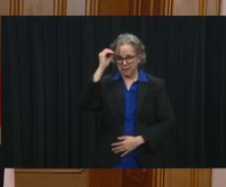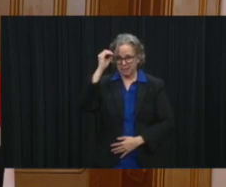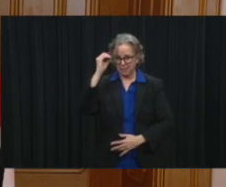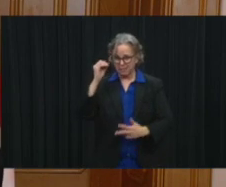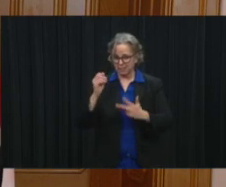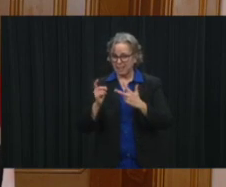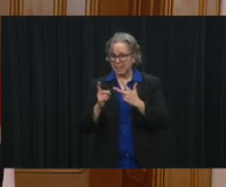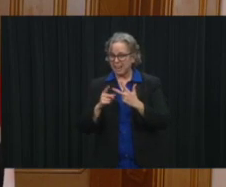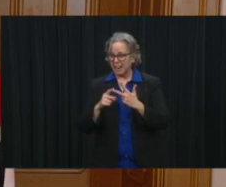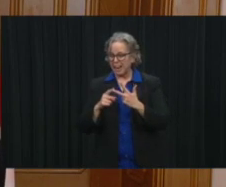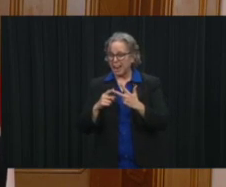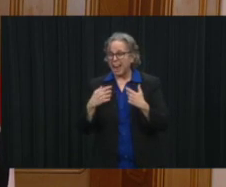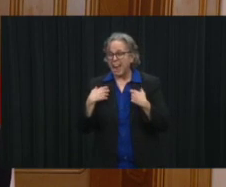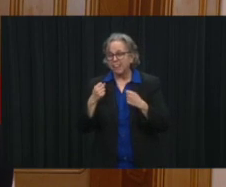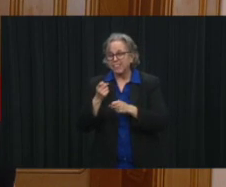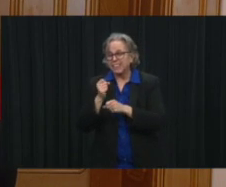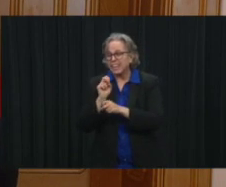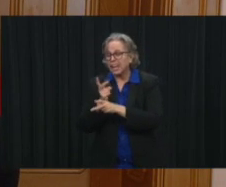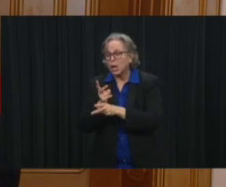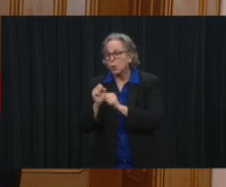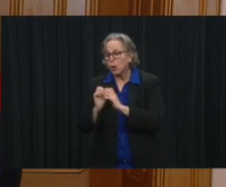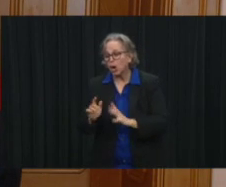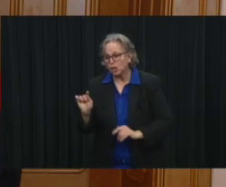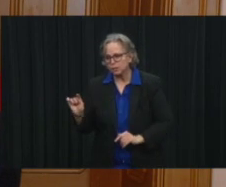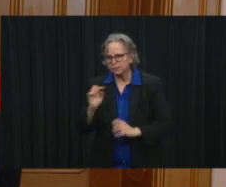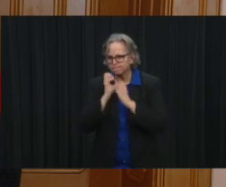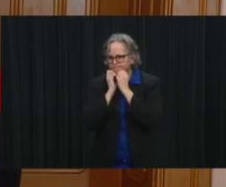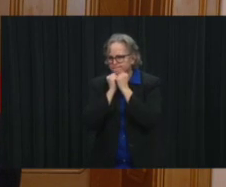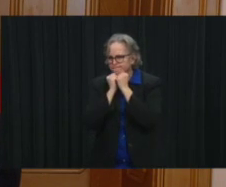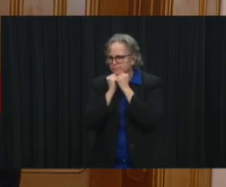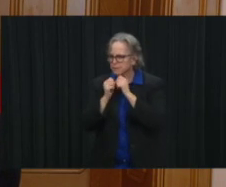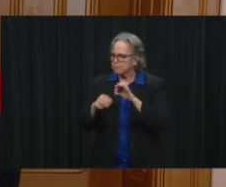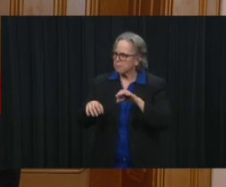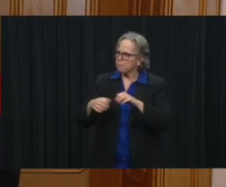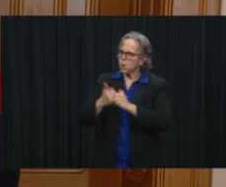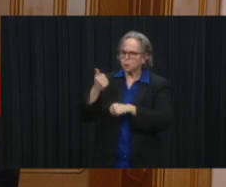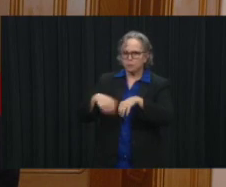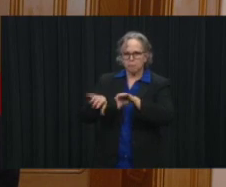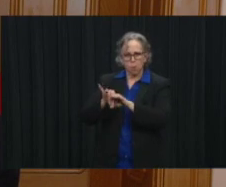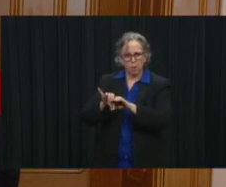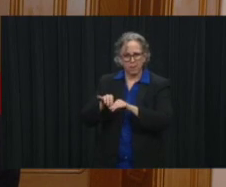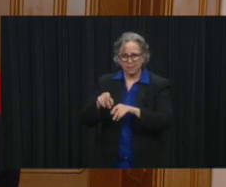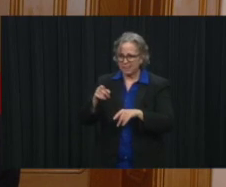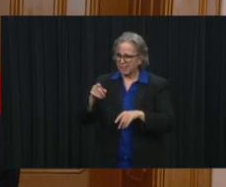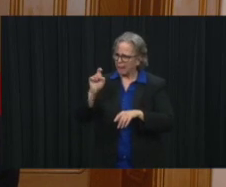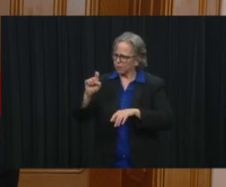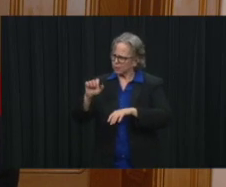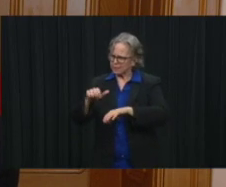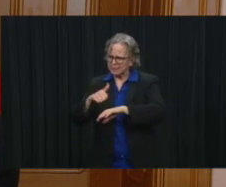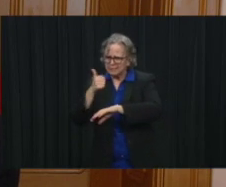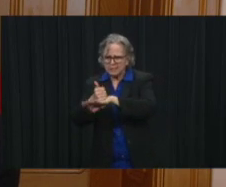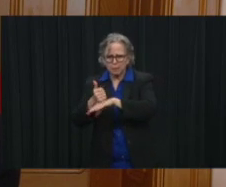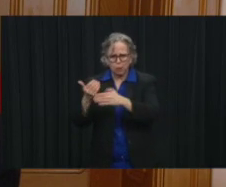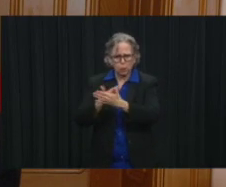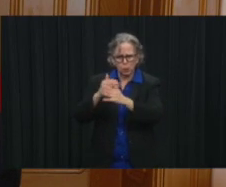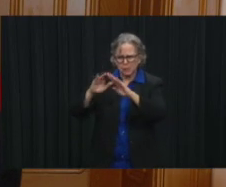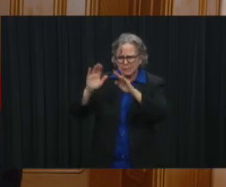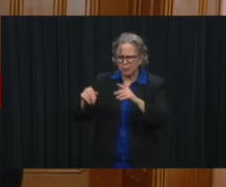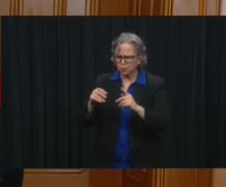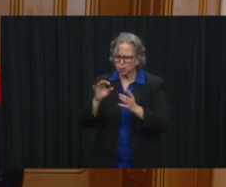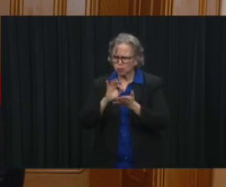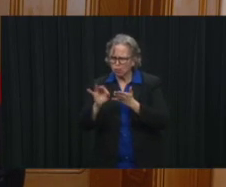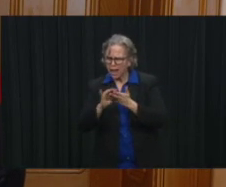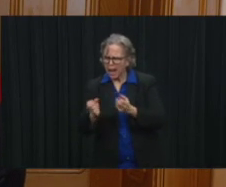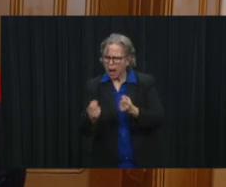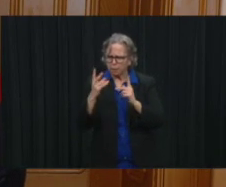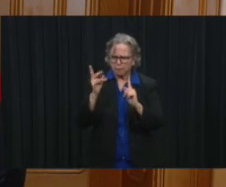for tracking these new cases and be able to have some standards out there that people can look to, some metrics that they trust, people